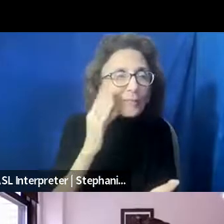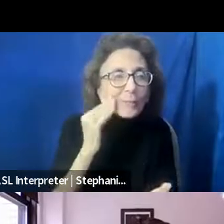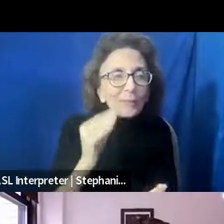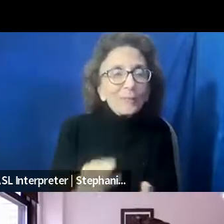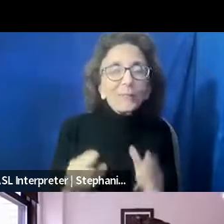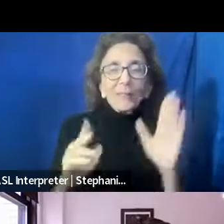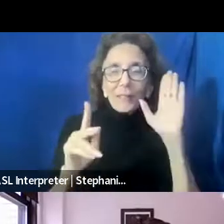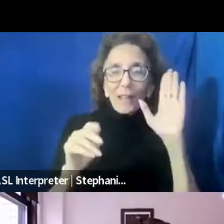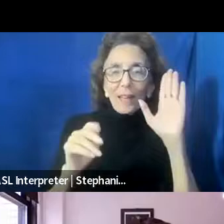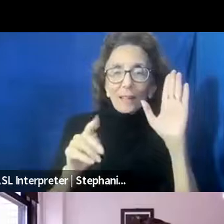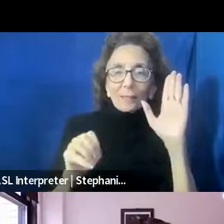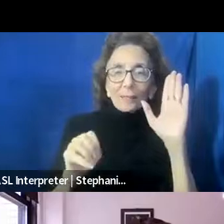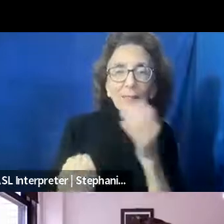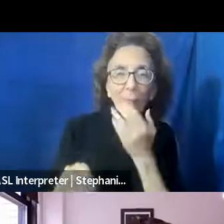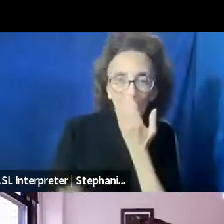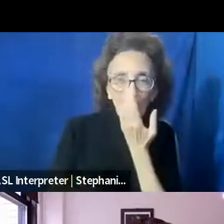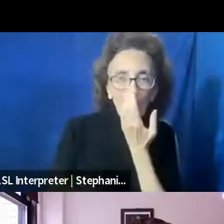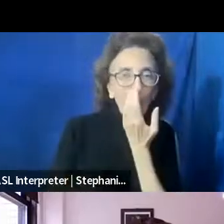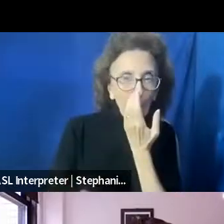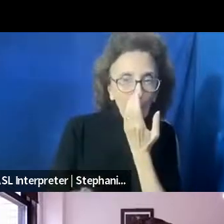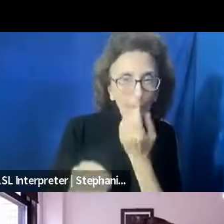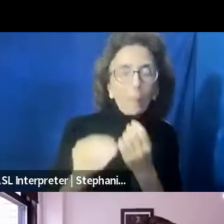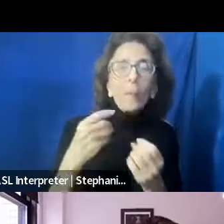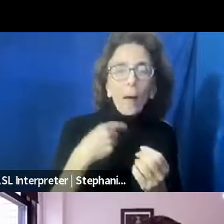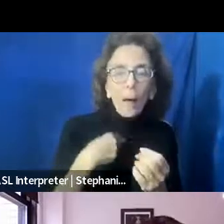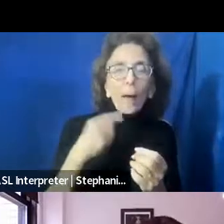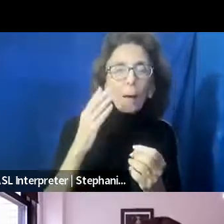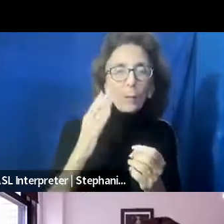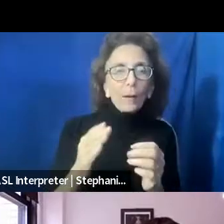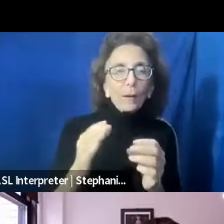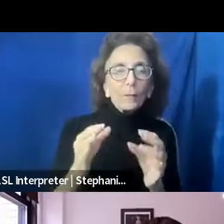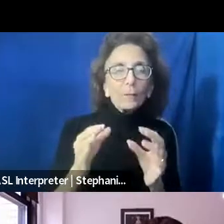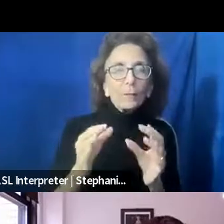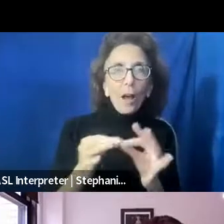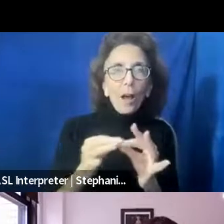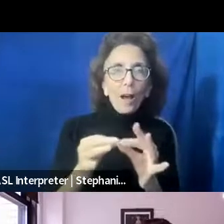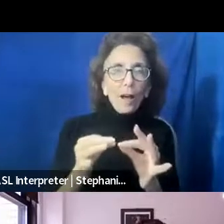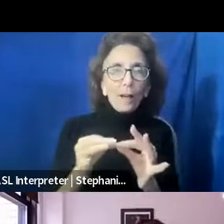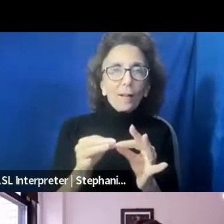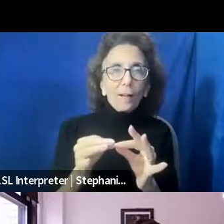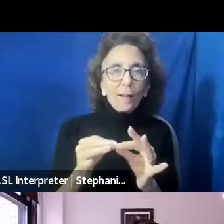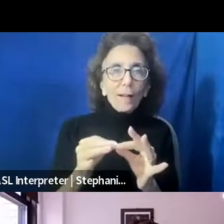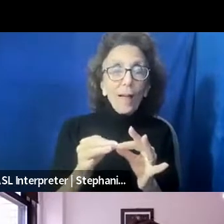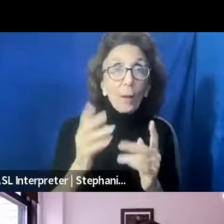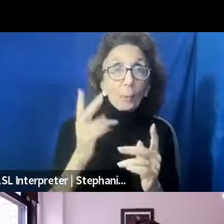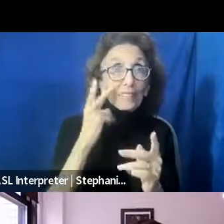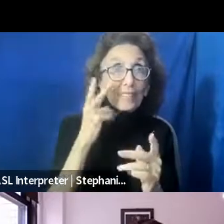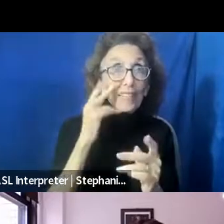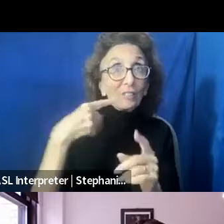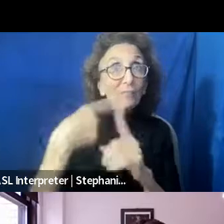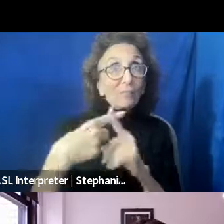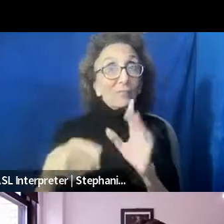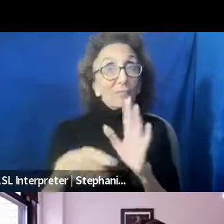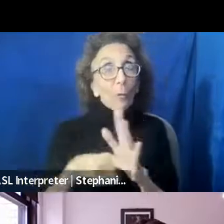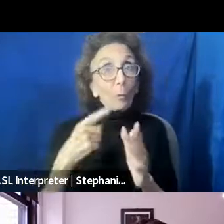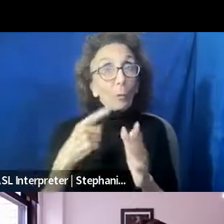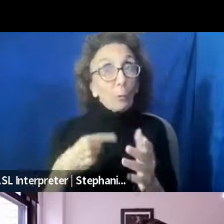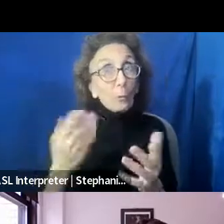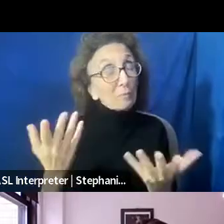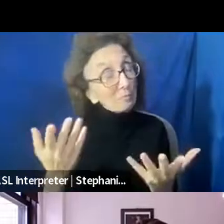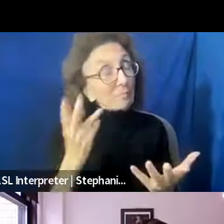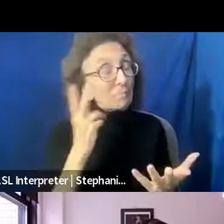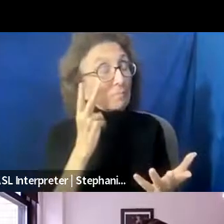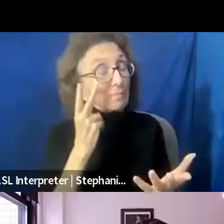Well, I'll bring up something, and the jury is out on the end of this story, but one of